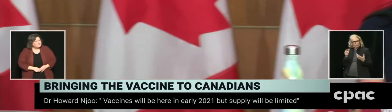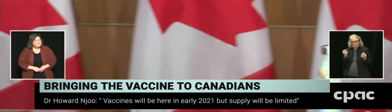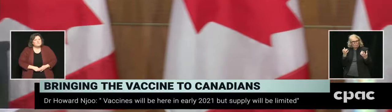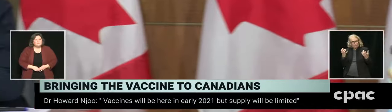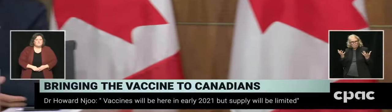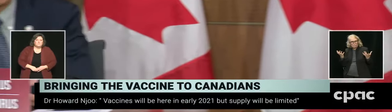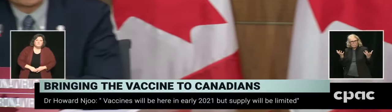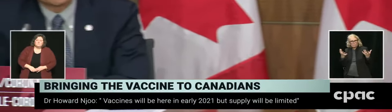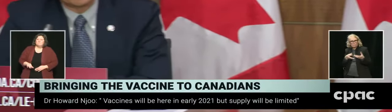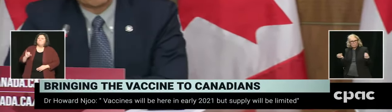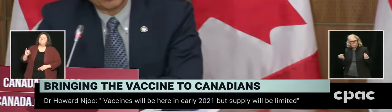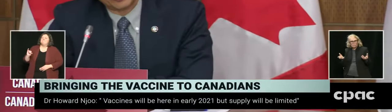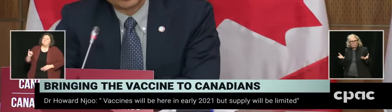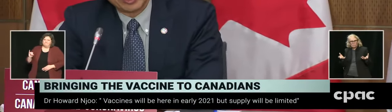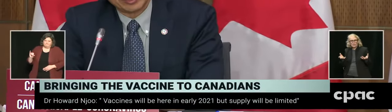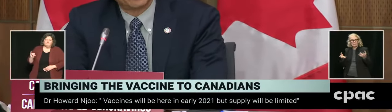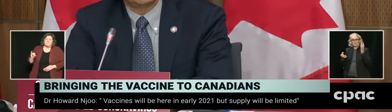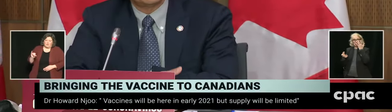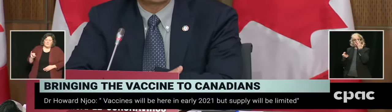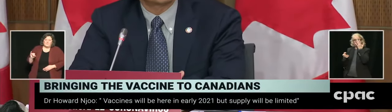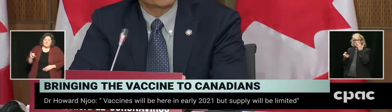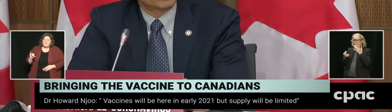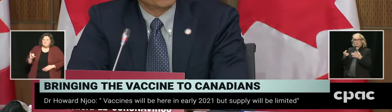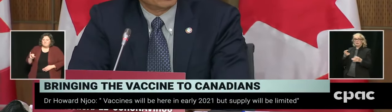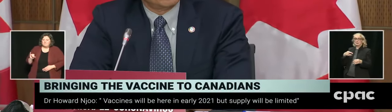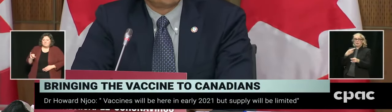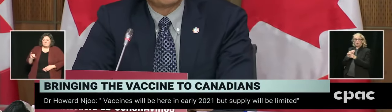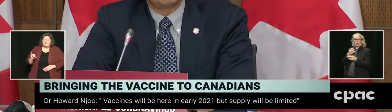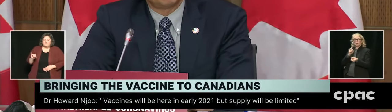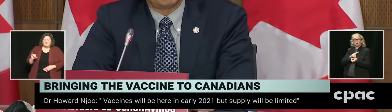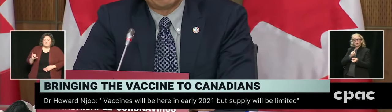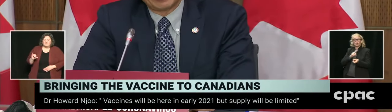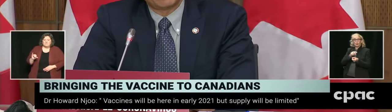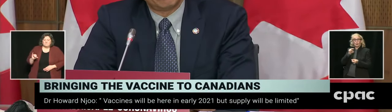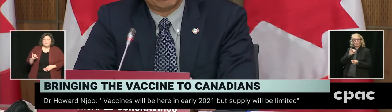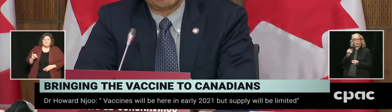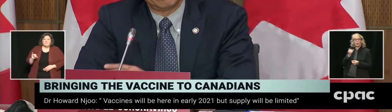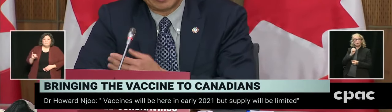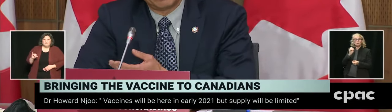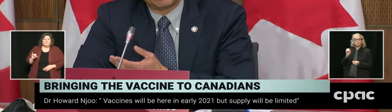It's Dr. Njoo, maybe I can start to, and when we're talking about the issues or bio